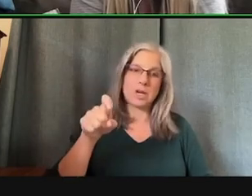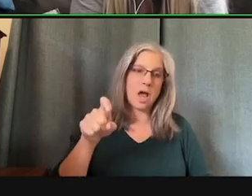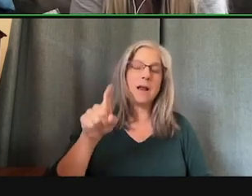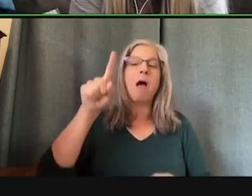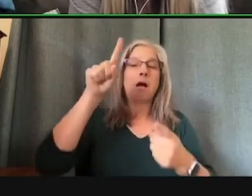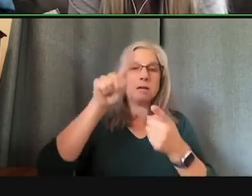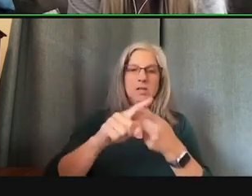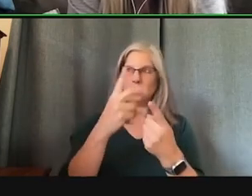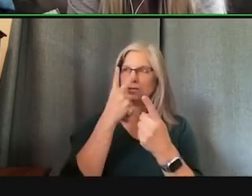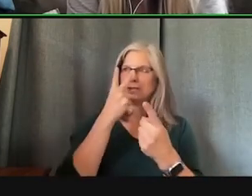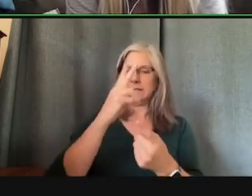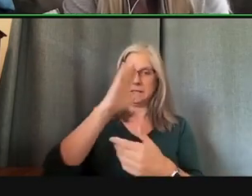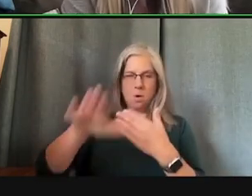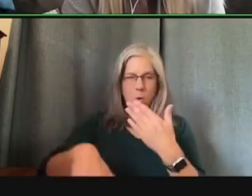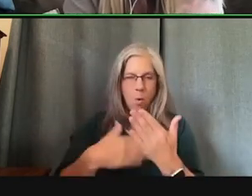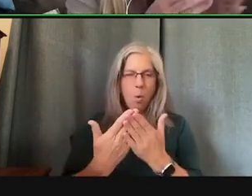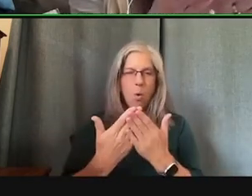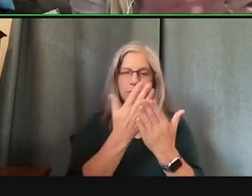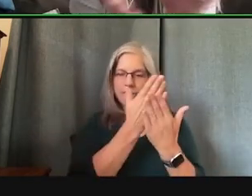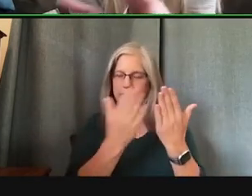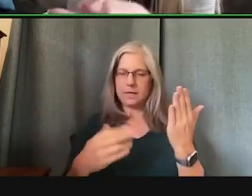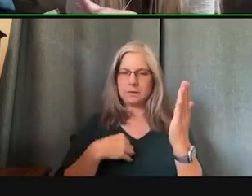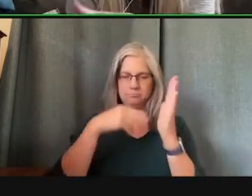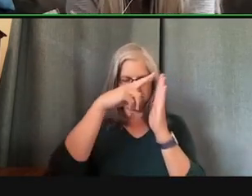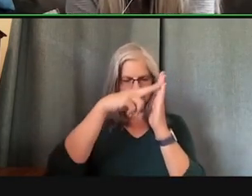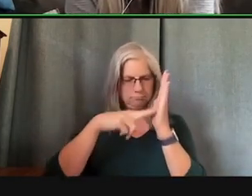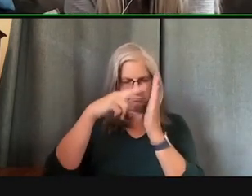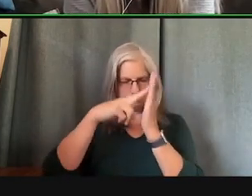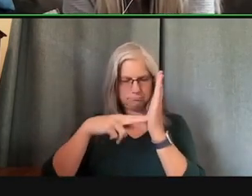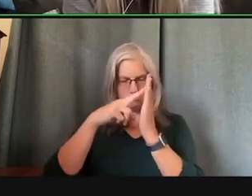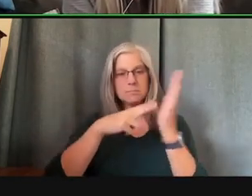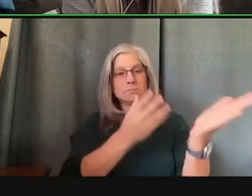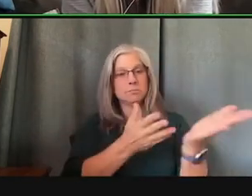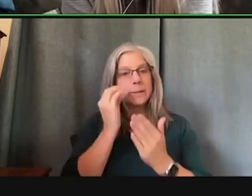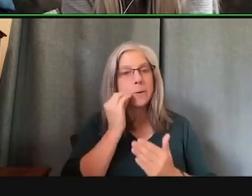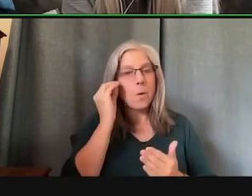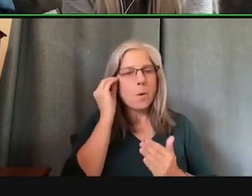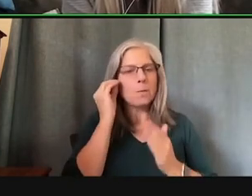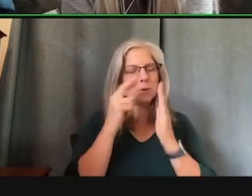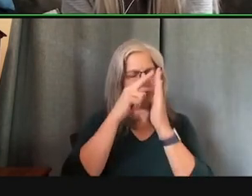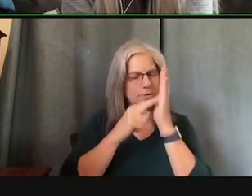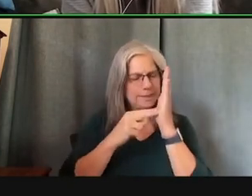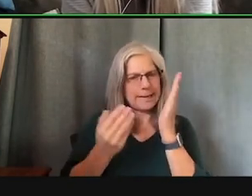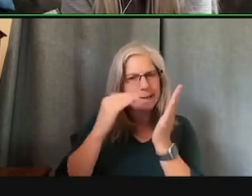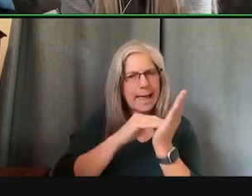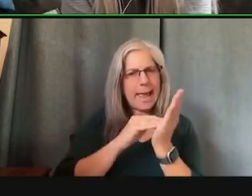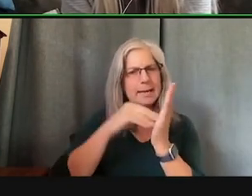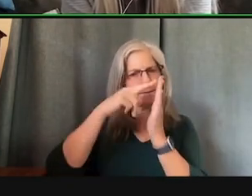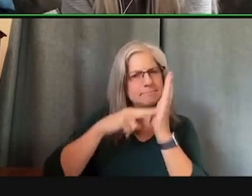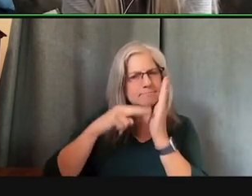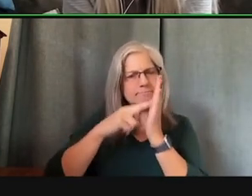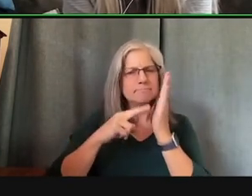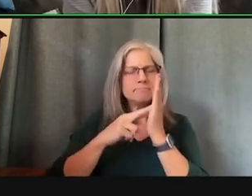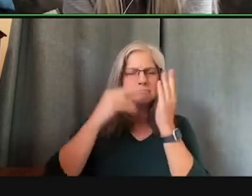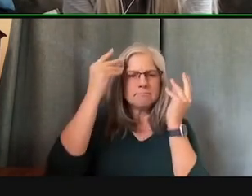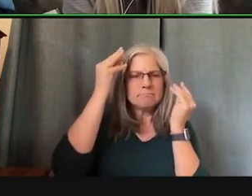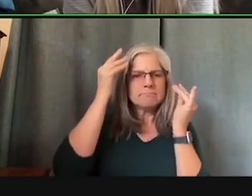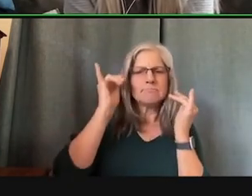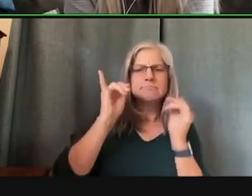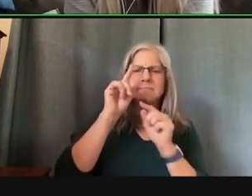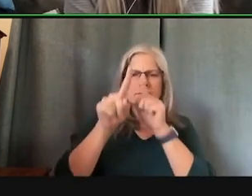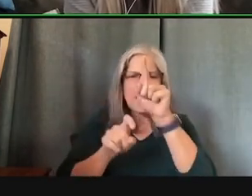have seen the whole thing. You've had a chance to take it home, reread it, digest it all,